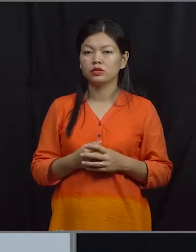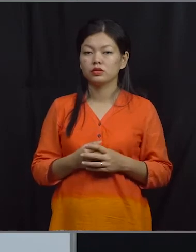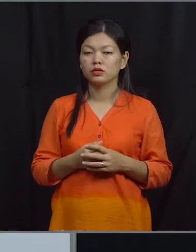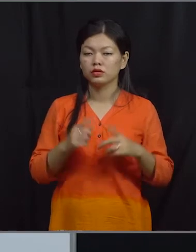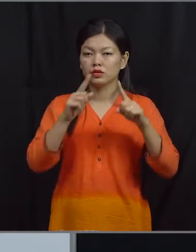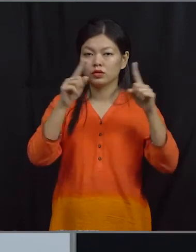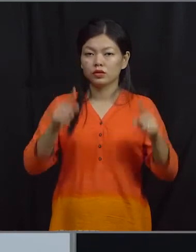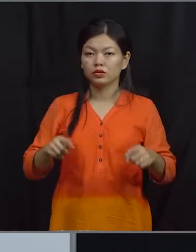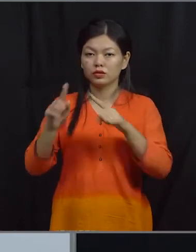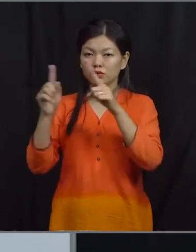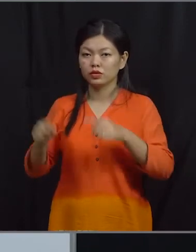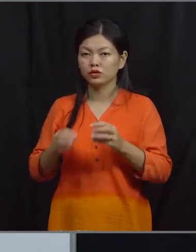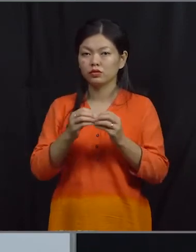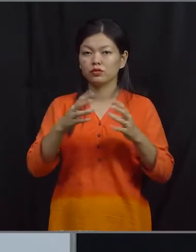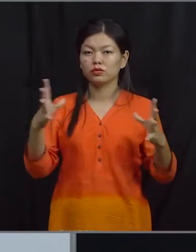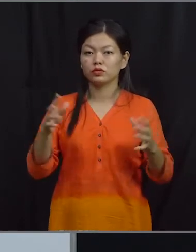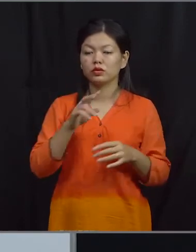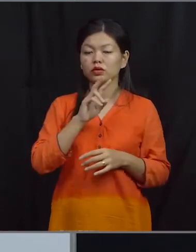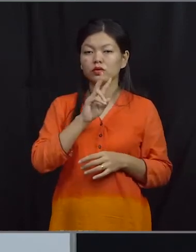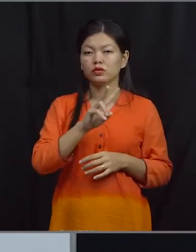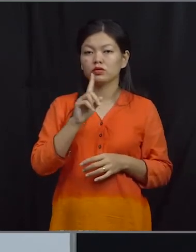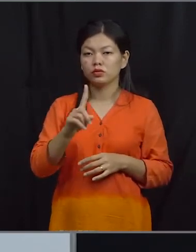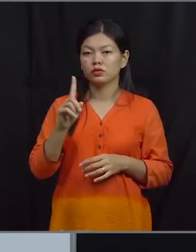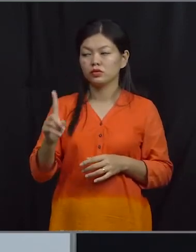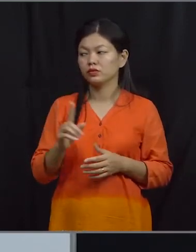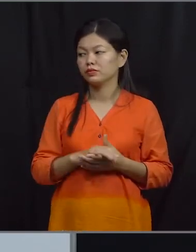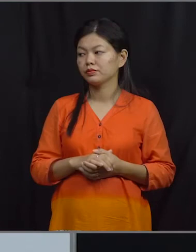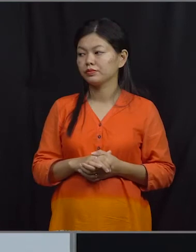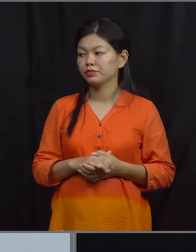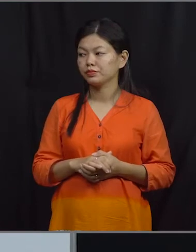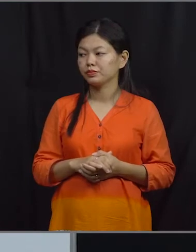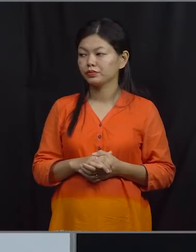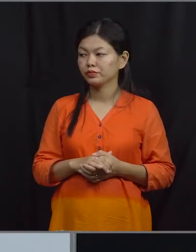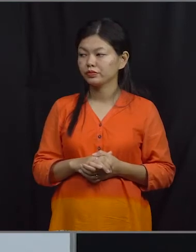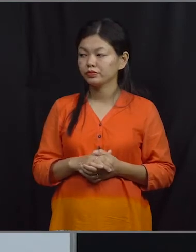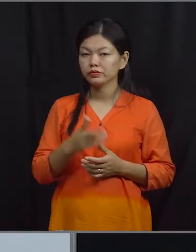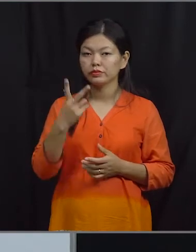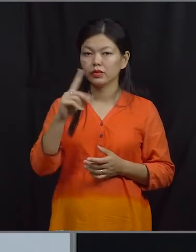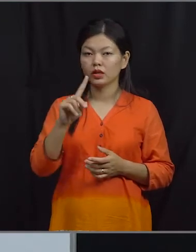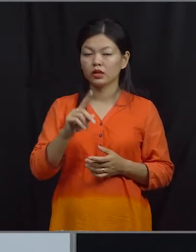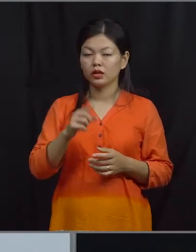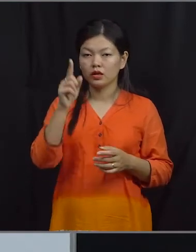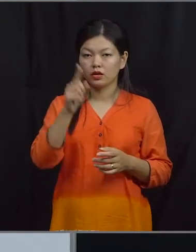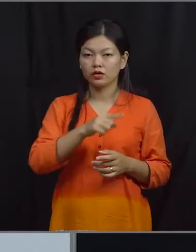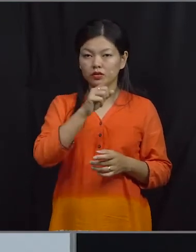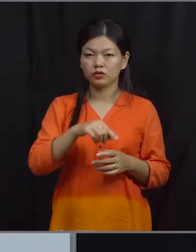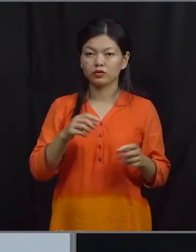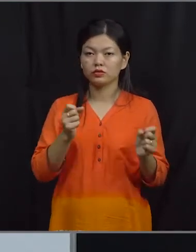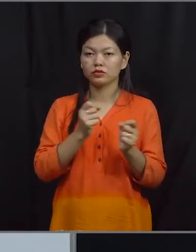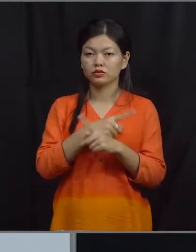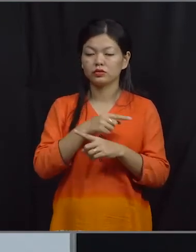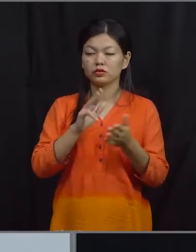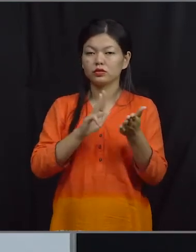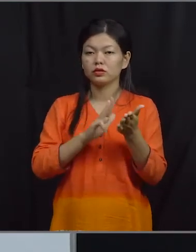row, we get 2, 1, 1, 1, 2, 1, 1, 1. Okay. Then here again 1, you cross multiply and subtract.